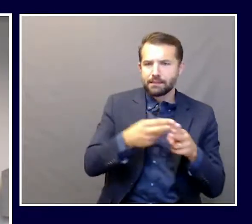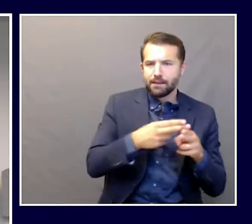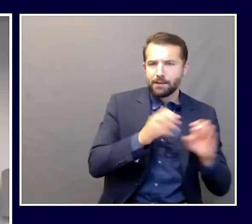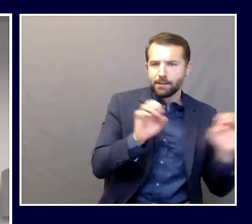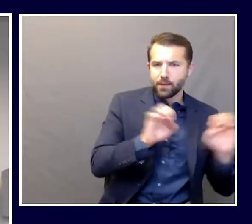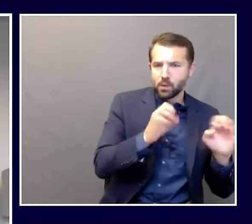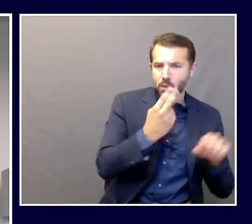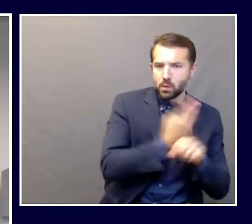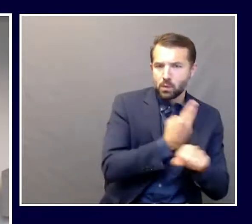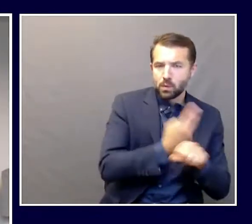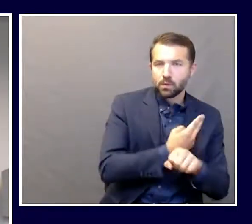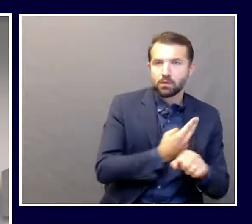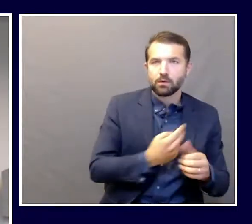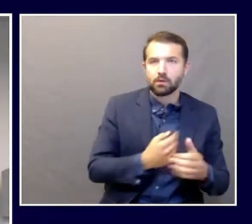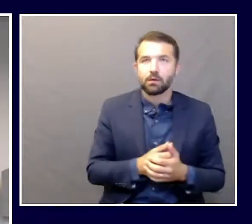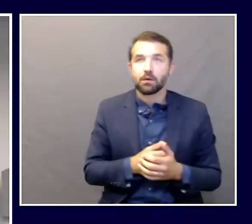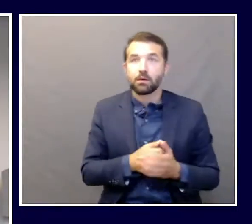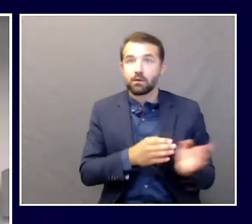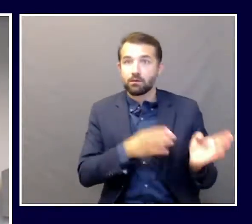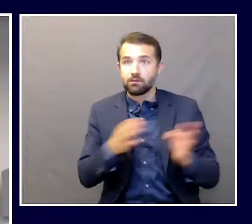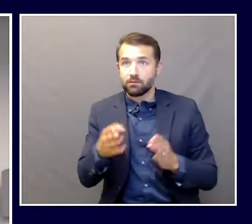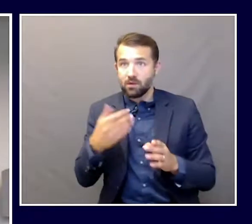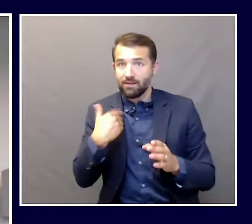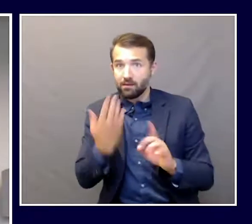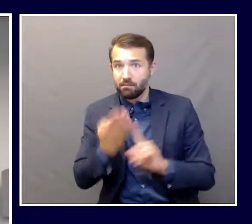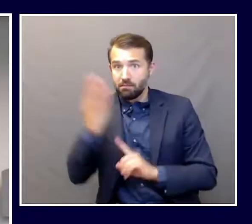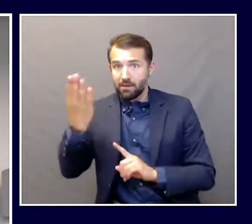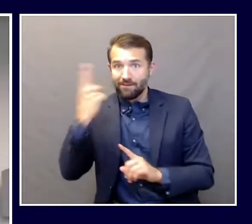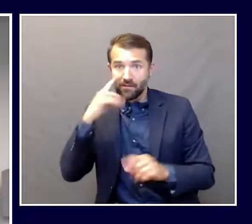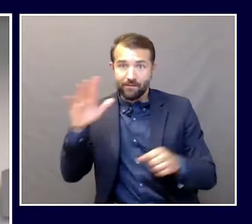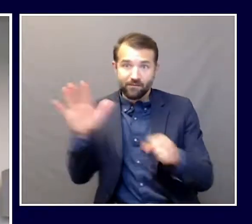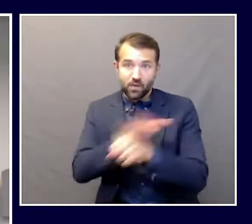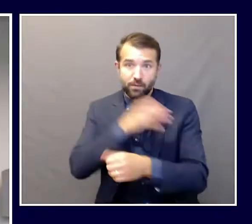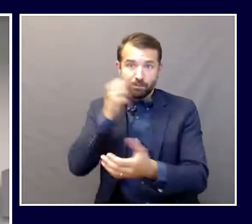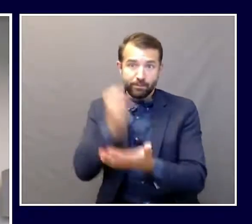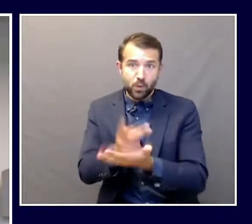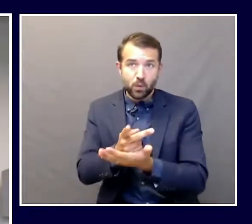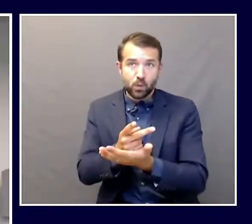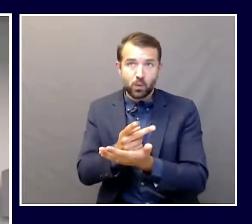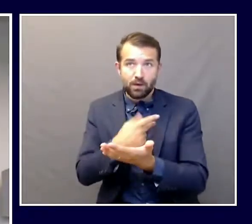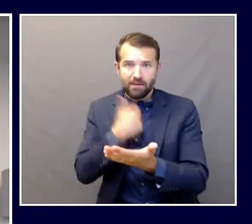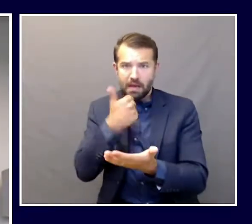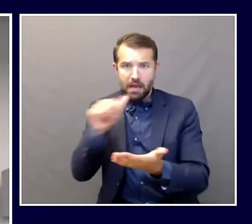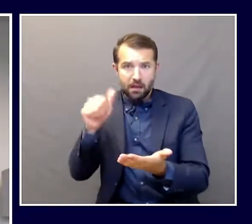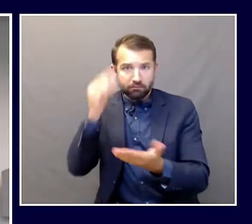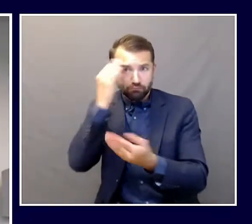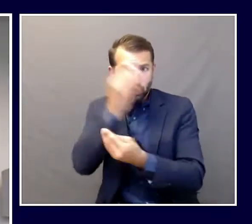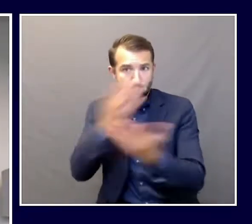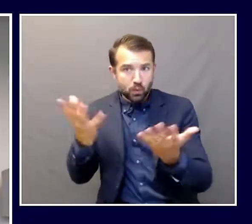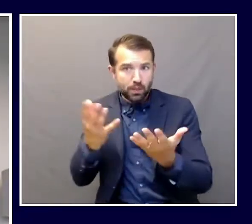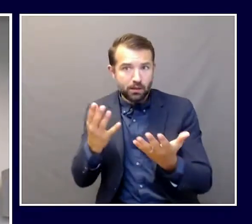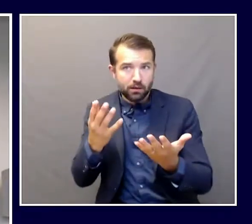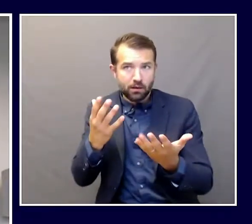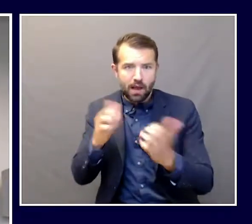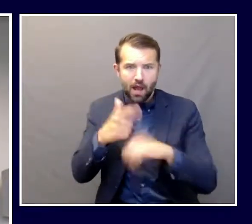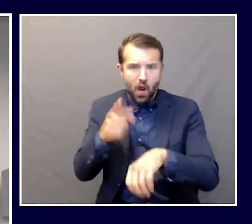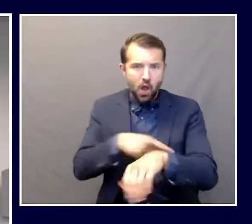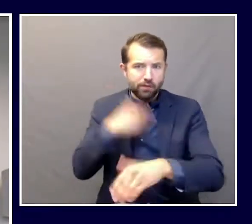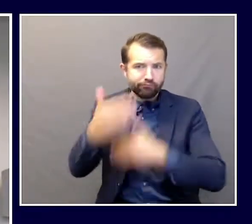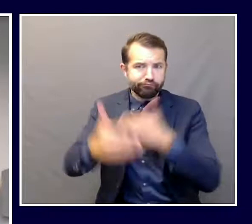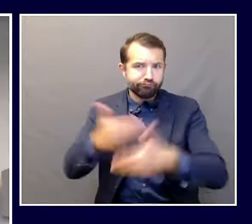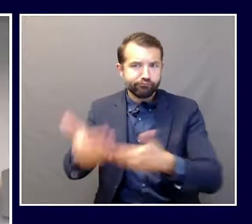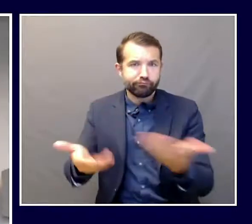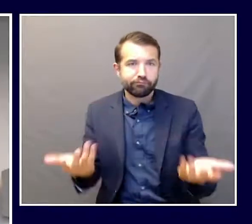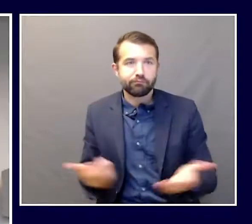of things usually take? It really depends on what type of data was in their initial submission.